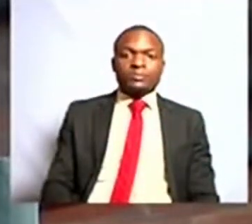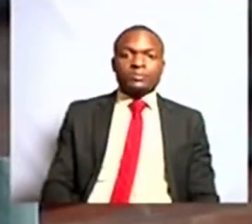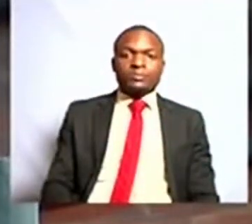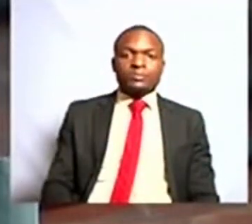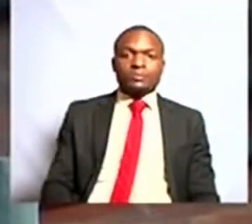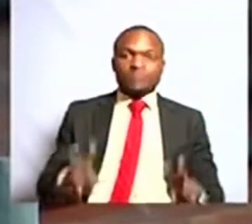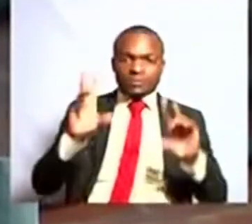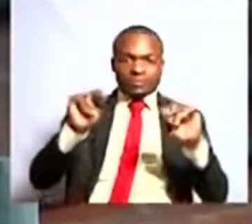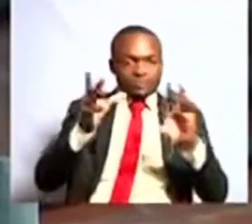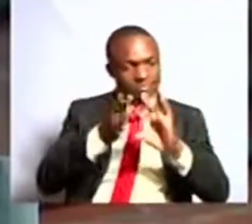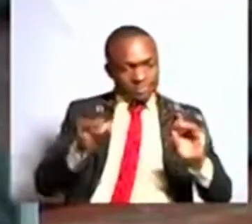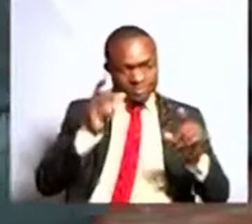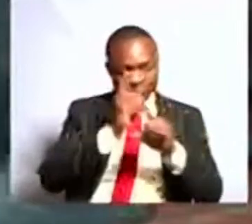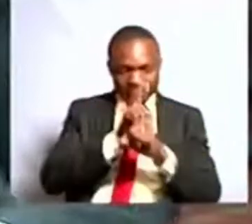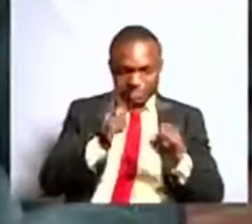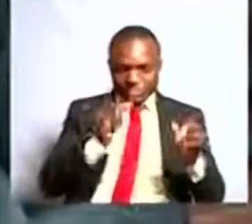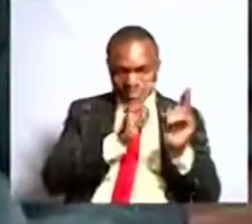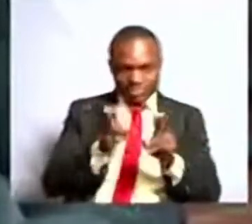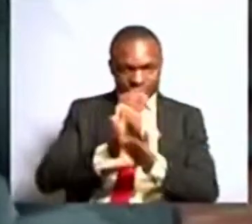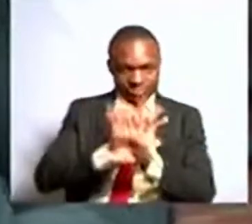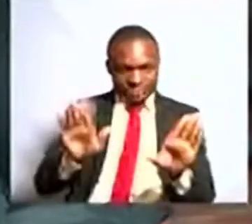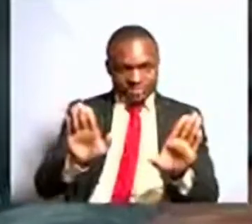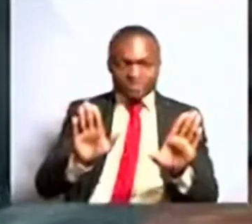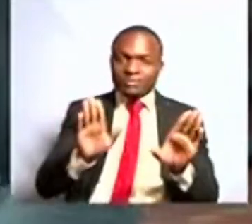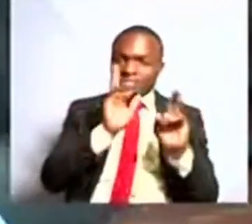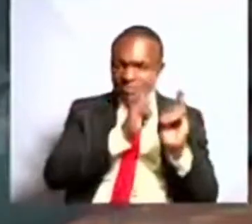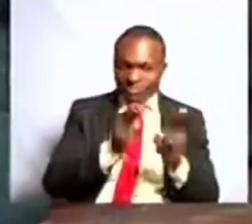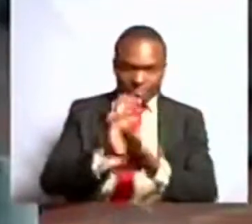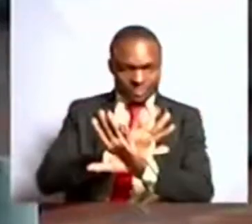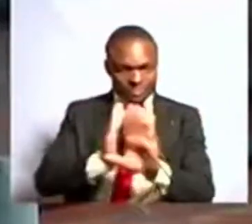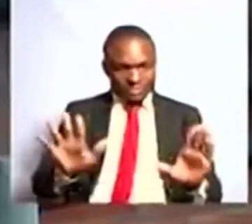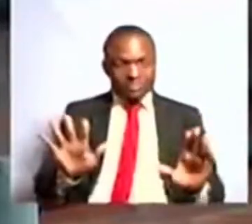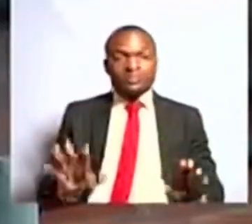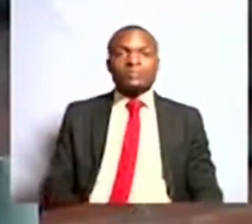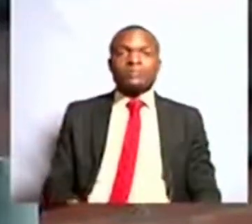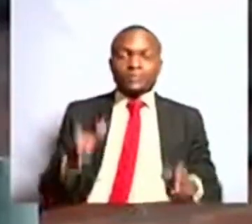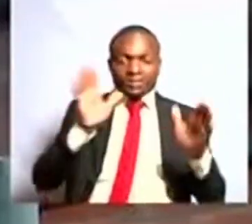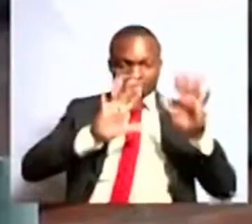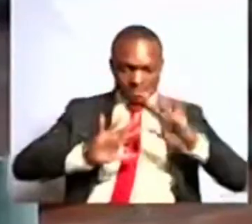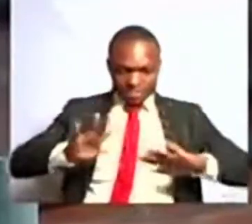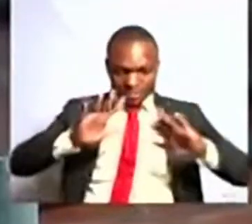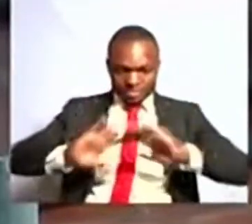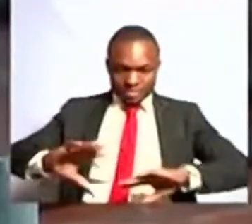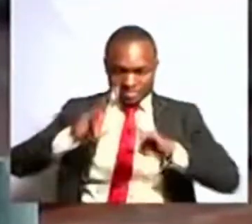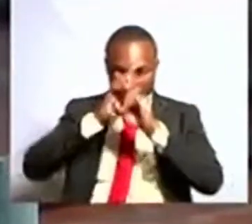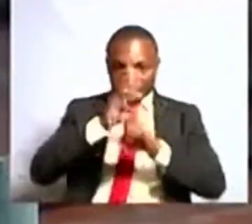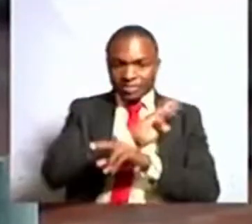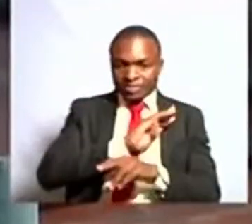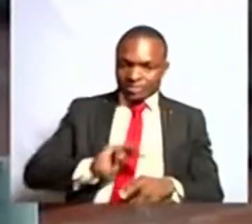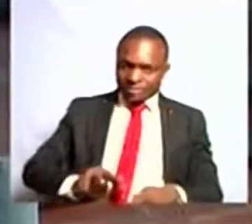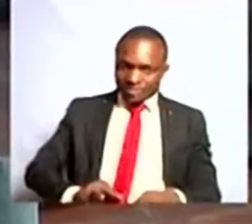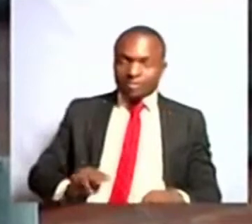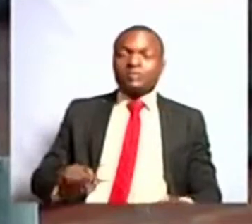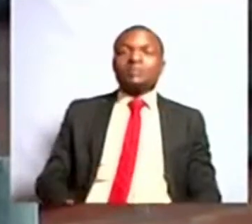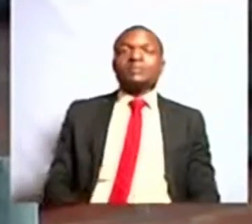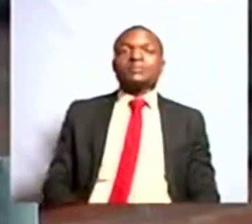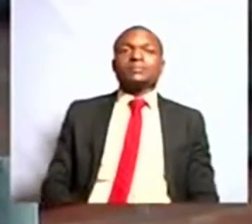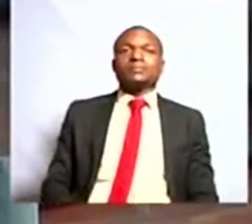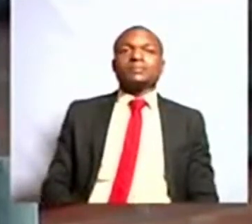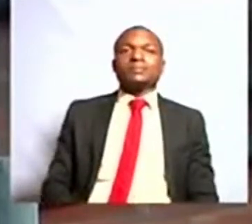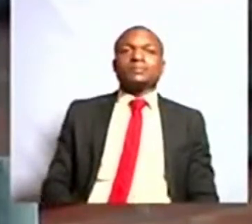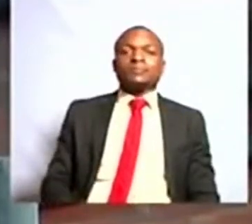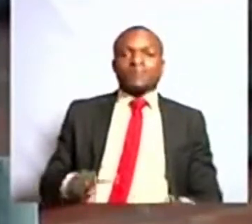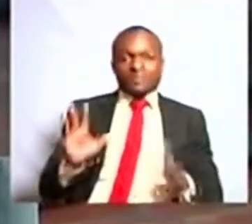No, not background, just respond. Just be precise. All the honorable members. Okay.